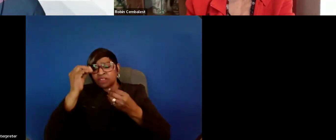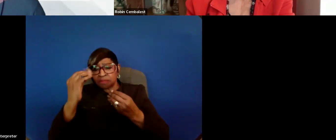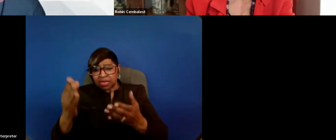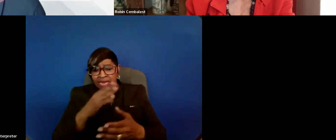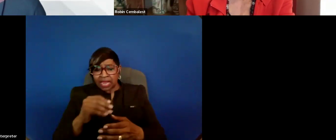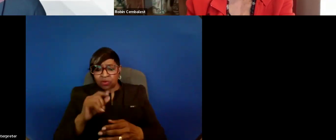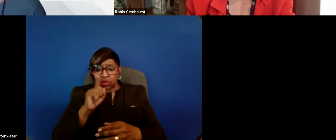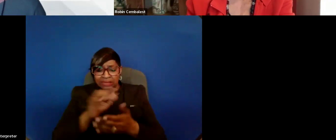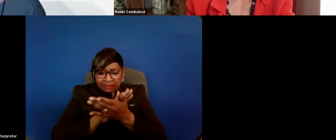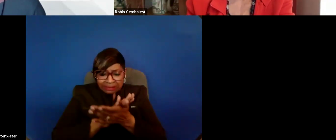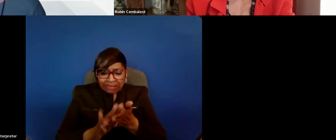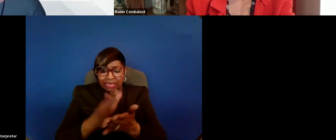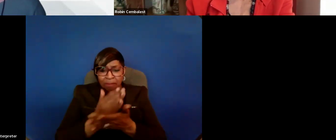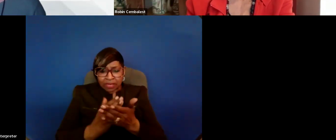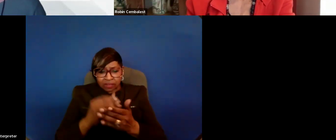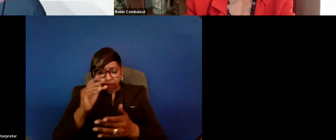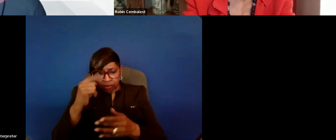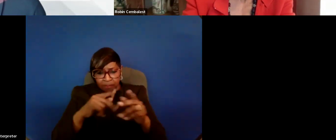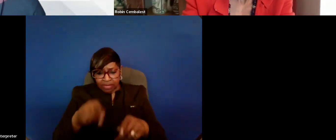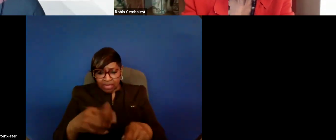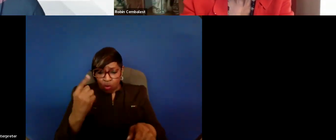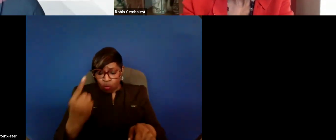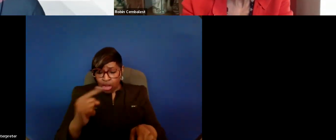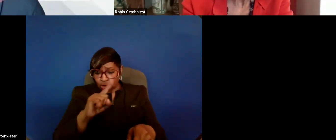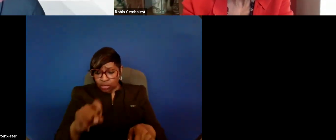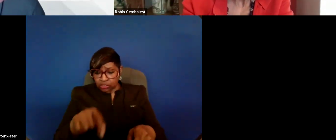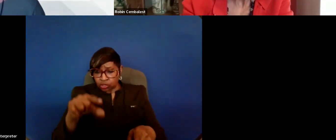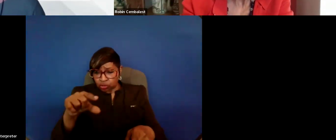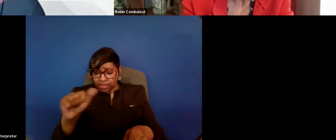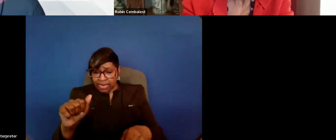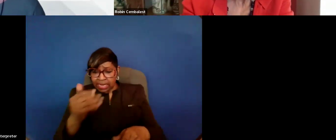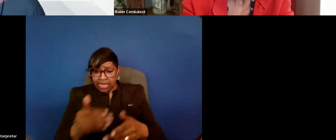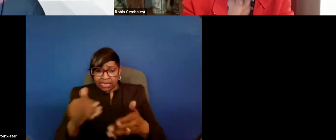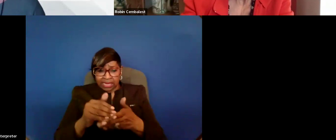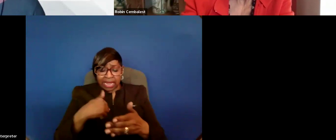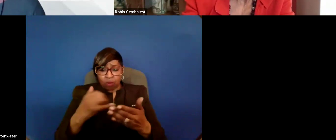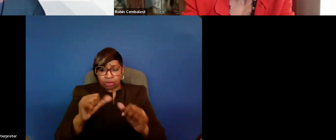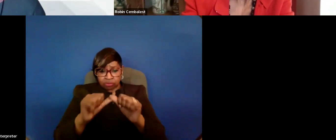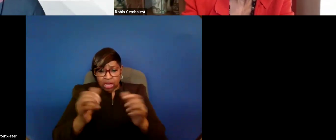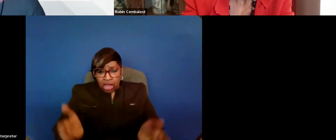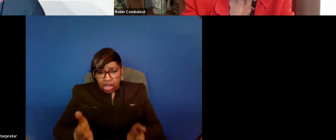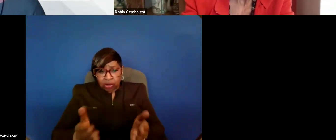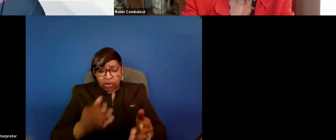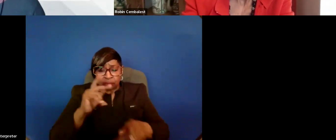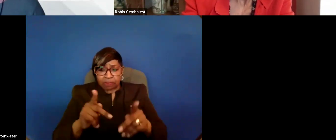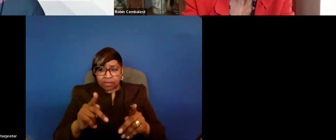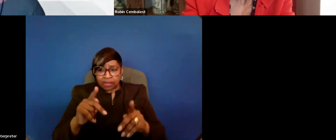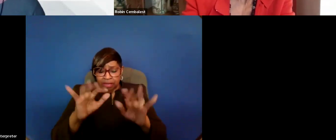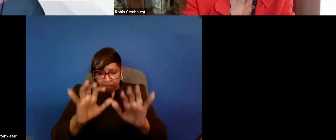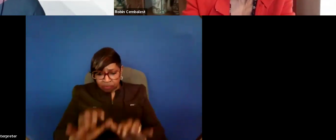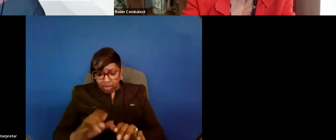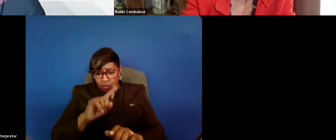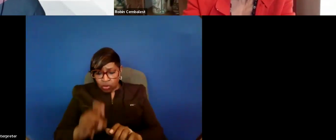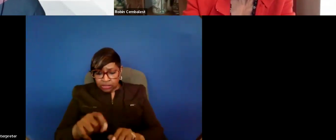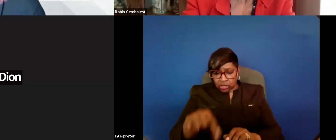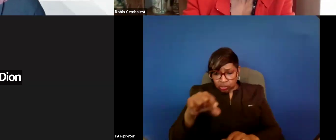to follow up on. I see we already have one question in the Q&A, but again, just want to keep encouraging folks to put questions in the Q&A so we